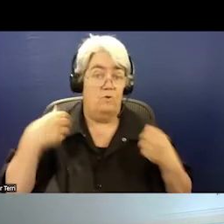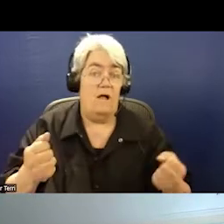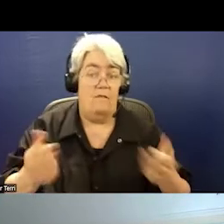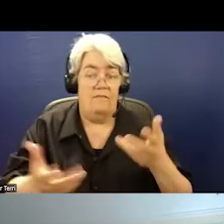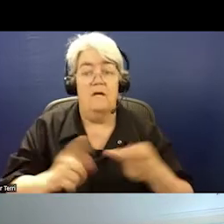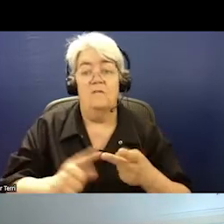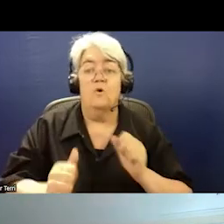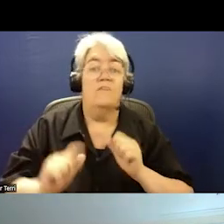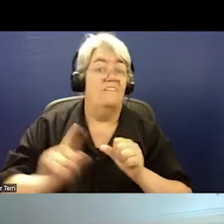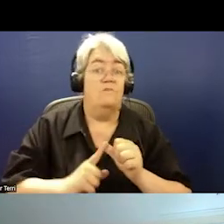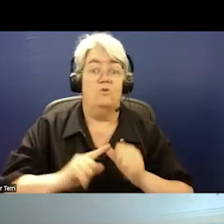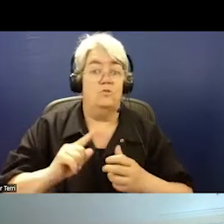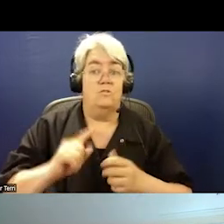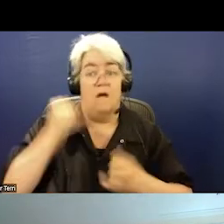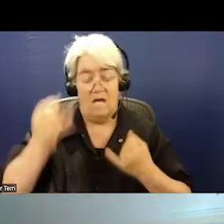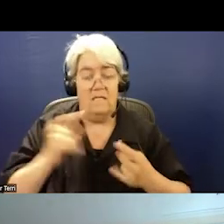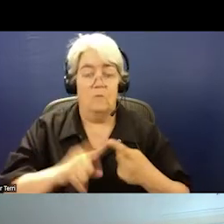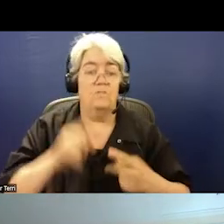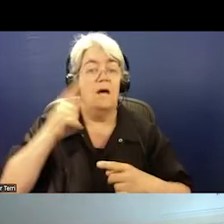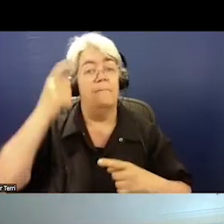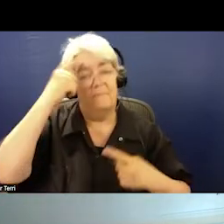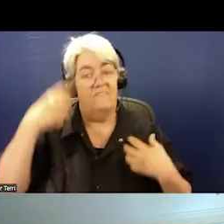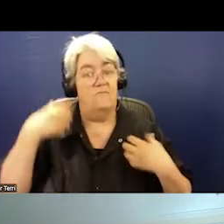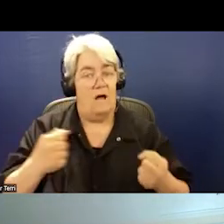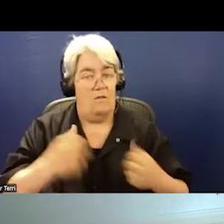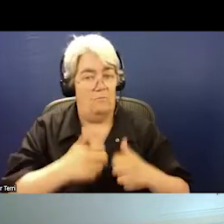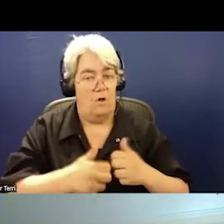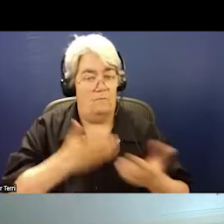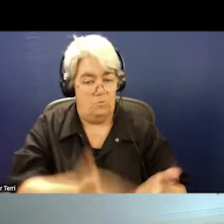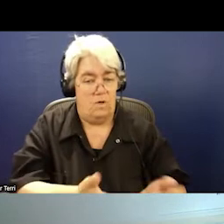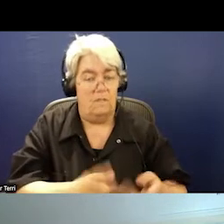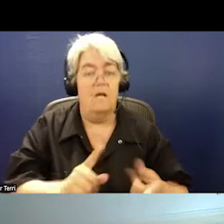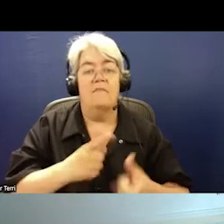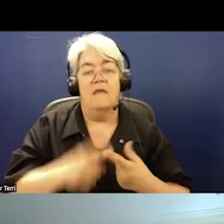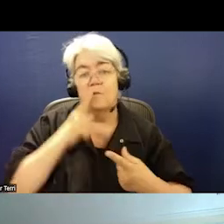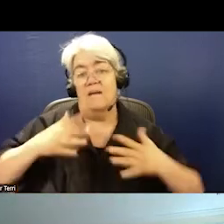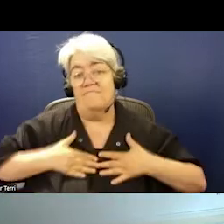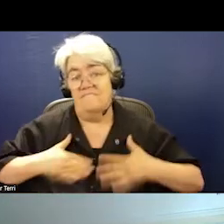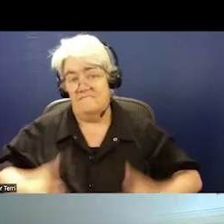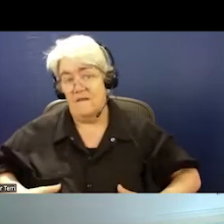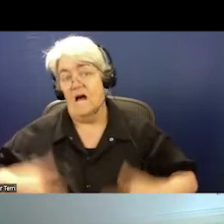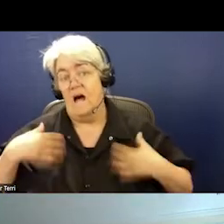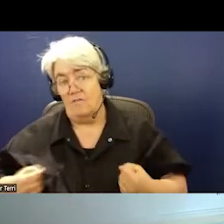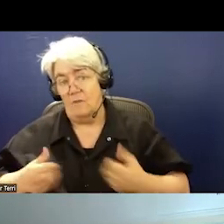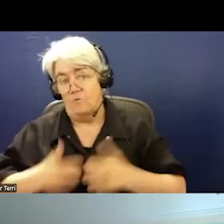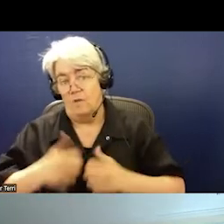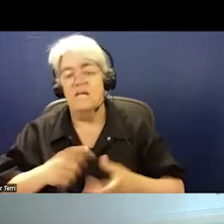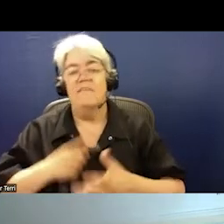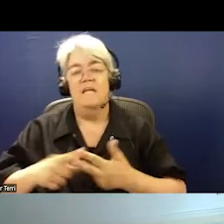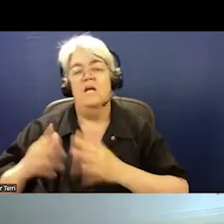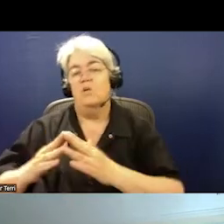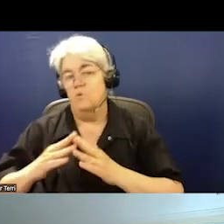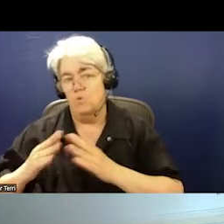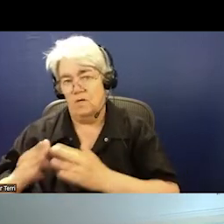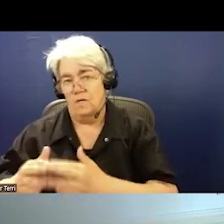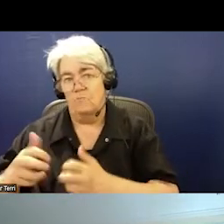initial level was to look at behavioral health problems, then we added health problems. Now we're adding community as the third dimension of that